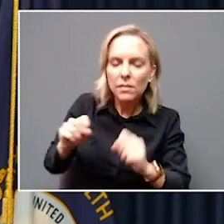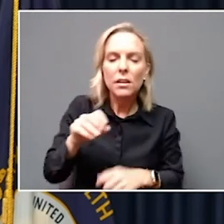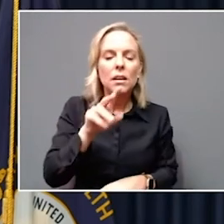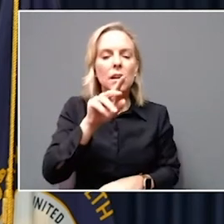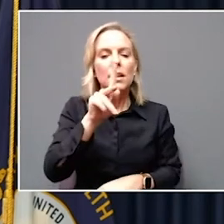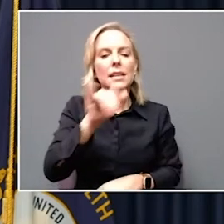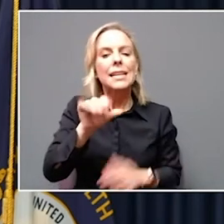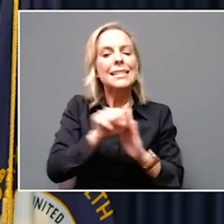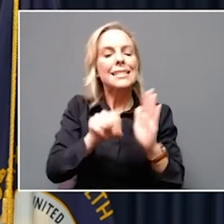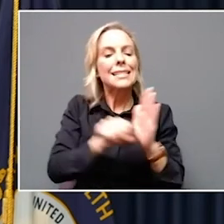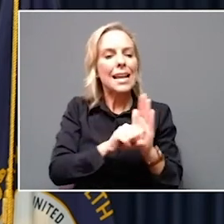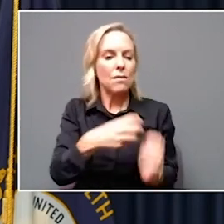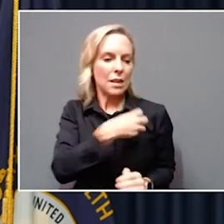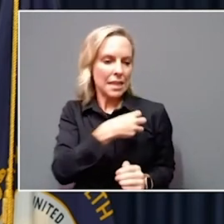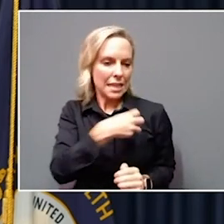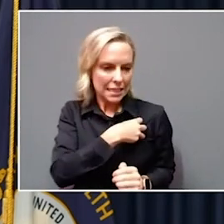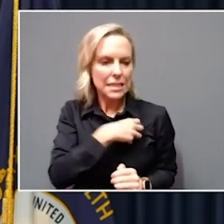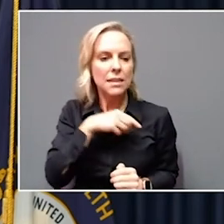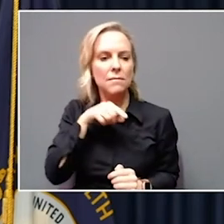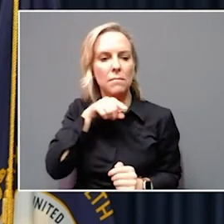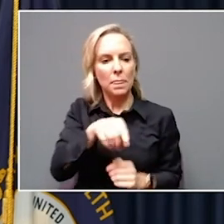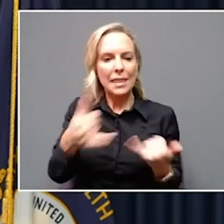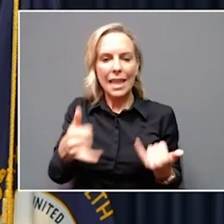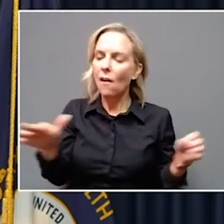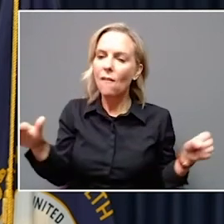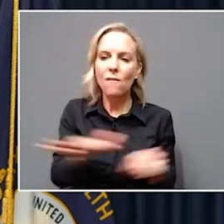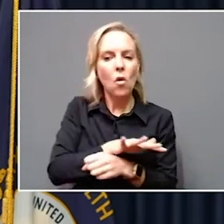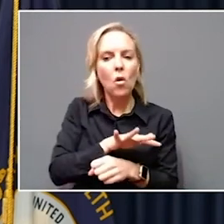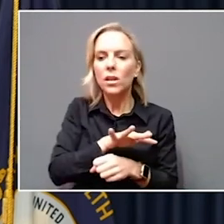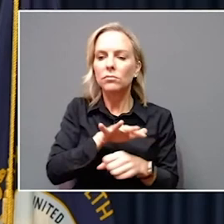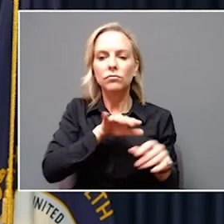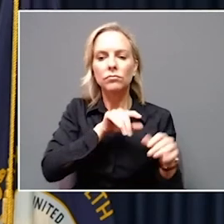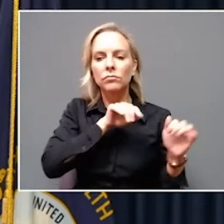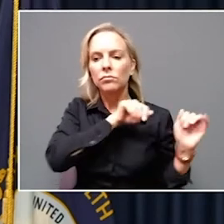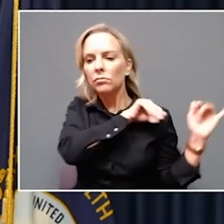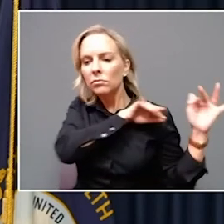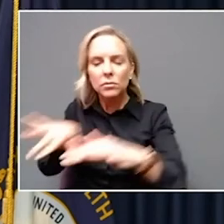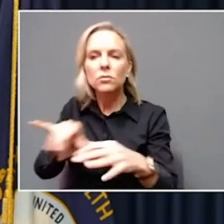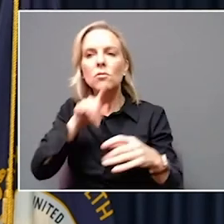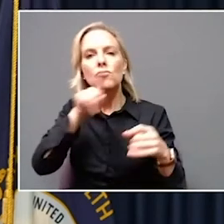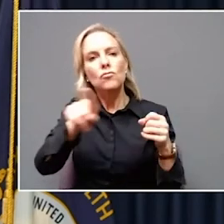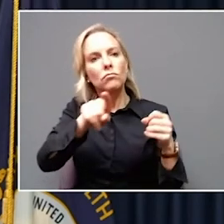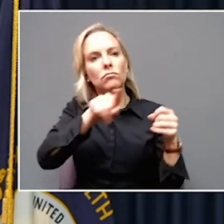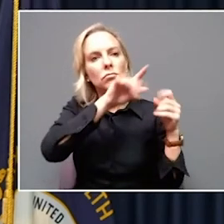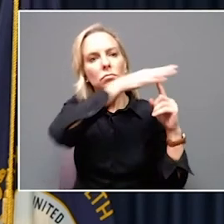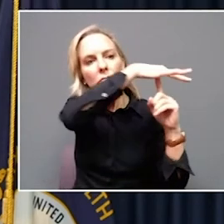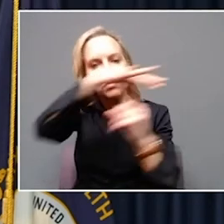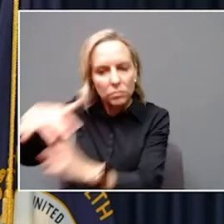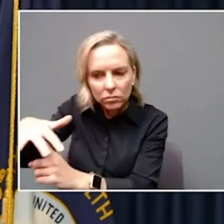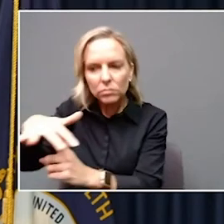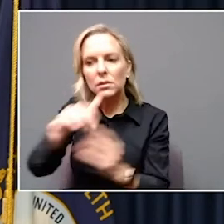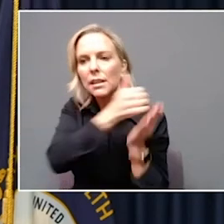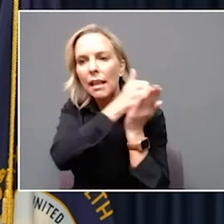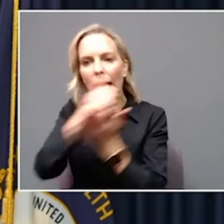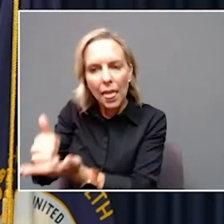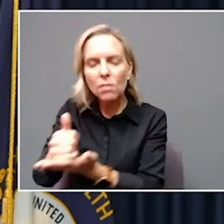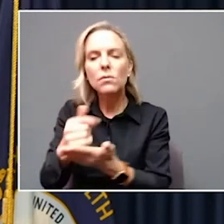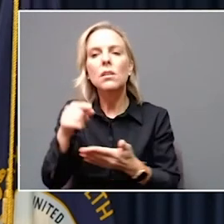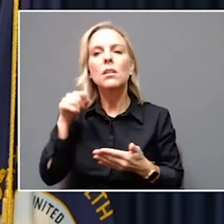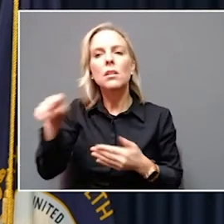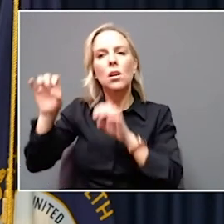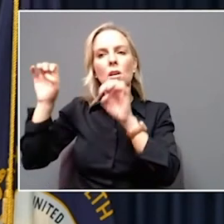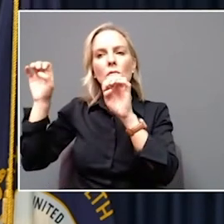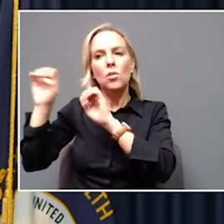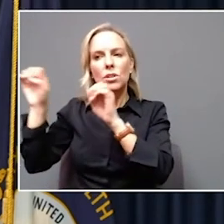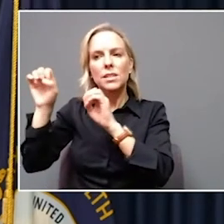have an extra helicopter that can be used in rescues. The transportation cabinet is actively working, preparing for debris removal.